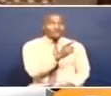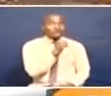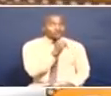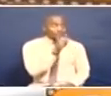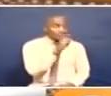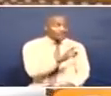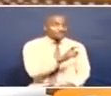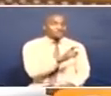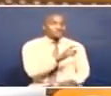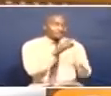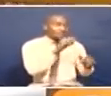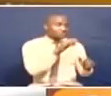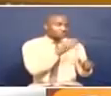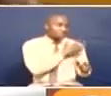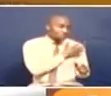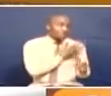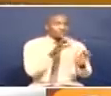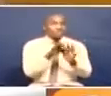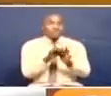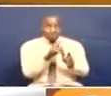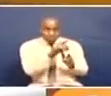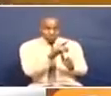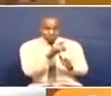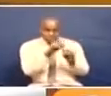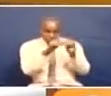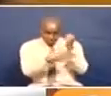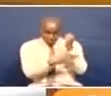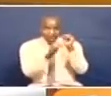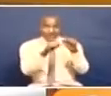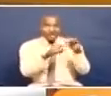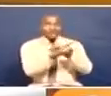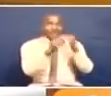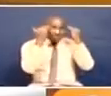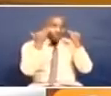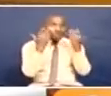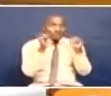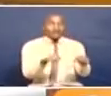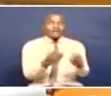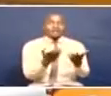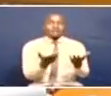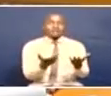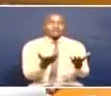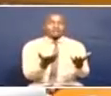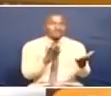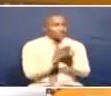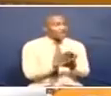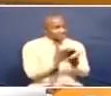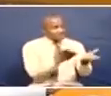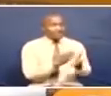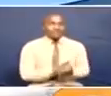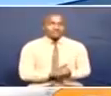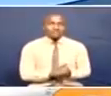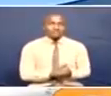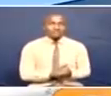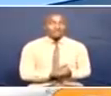NASA or Jubilee. You, Jeff Koinange, yes, can become a petitioner. That right is available. I can